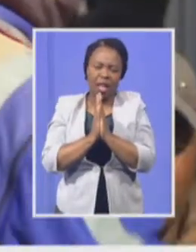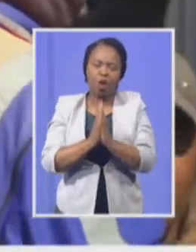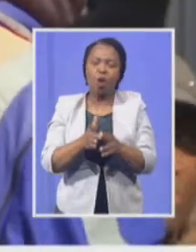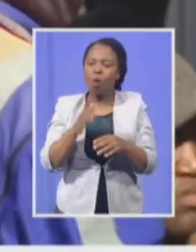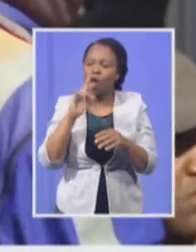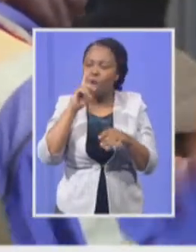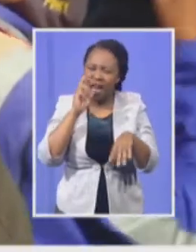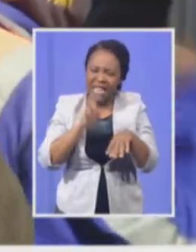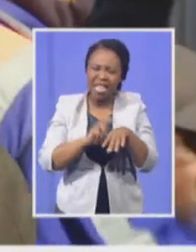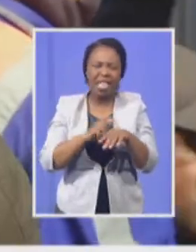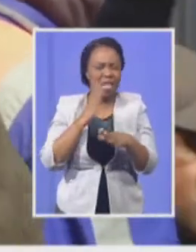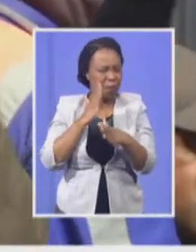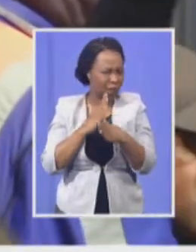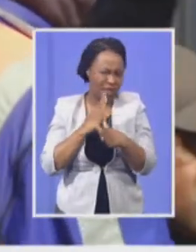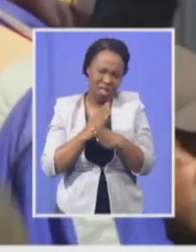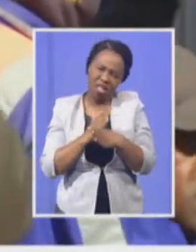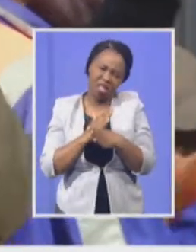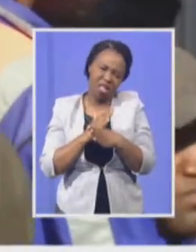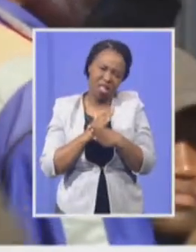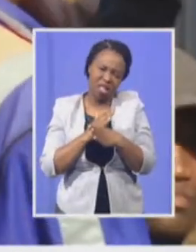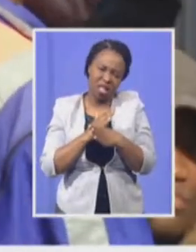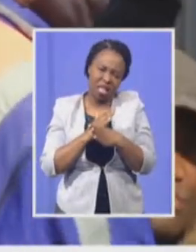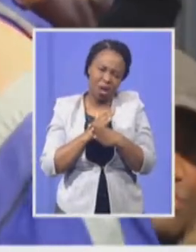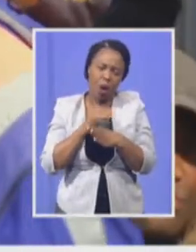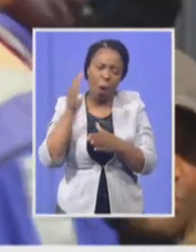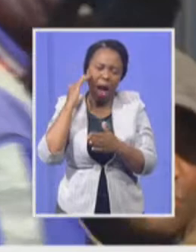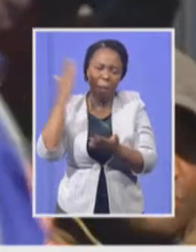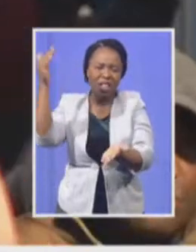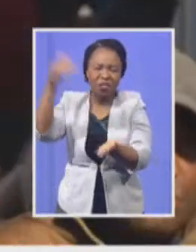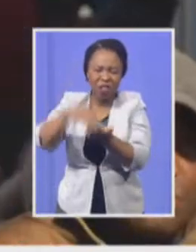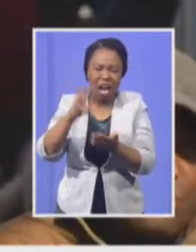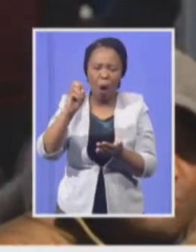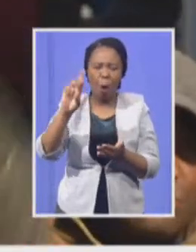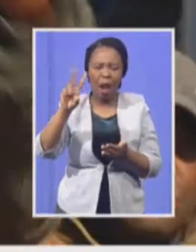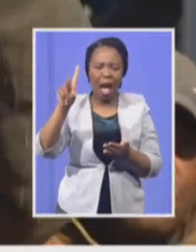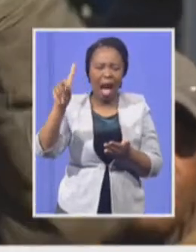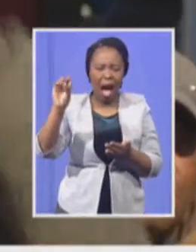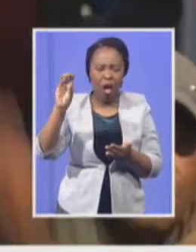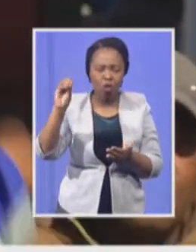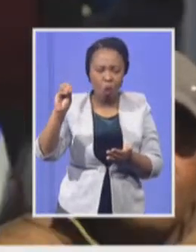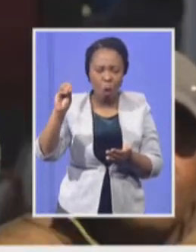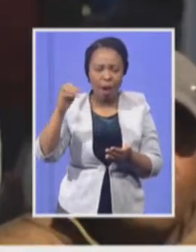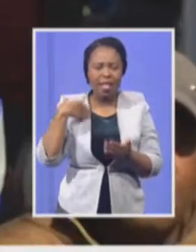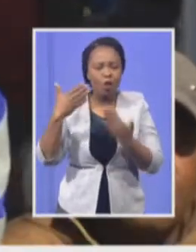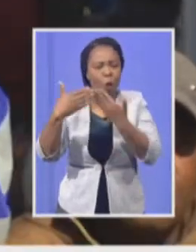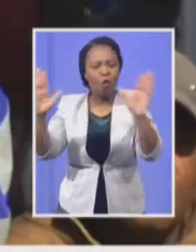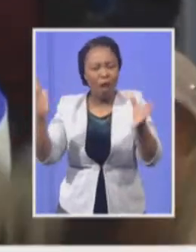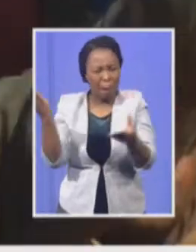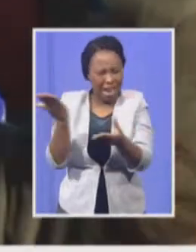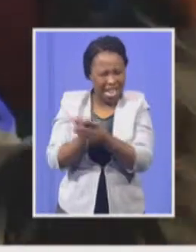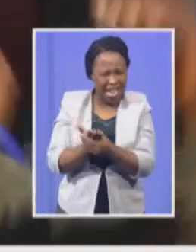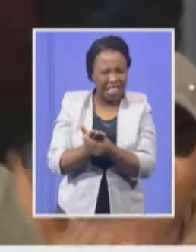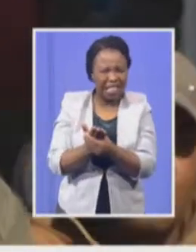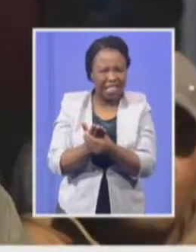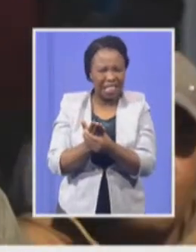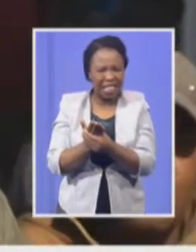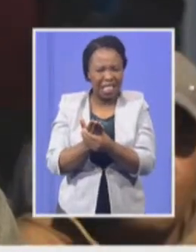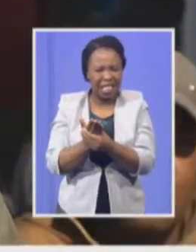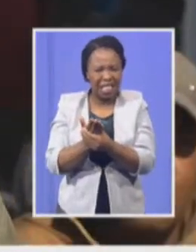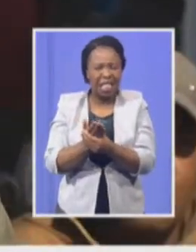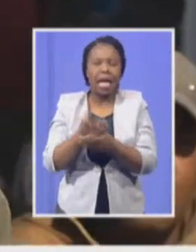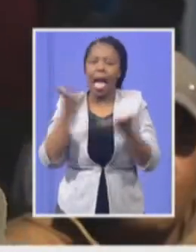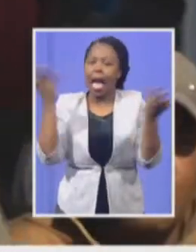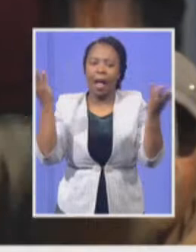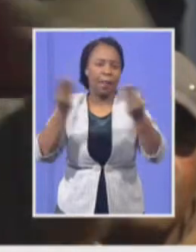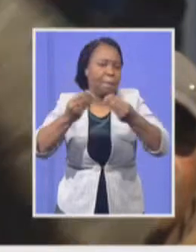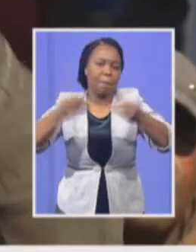lebala fela ha ba tloela hore ha re fihla Orlando police station re tlo bula di-case di shwelle moyeng ntate